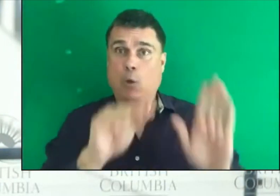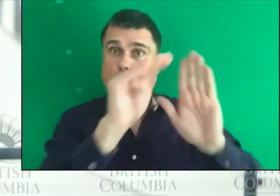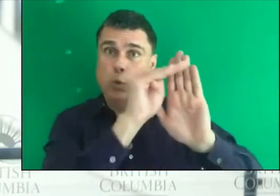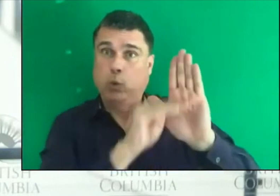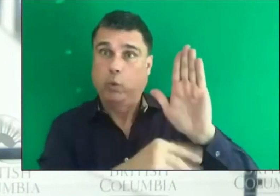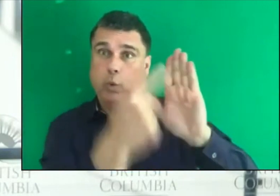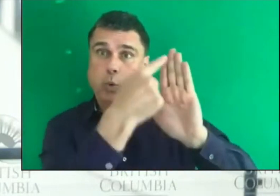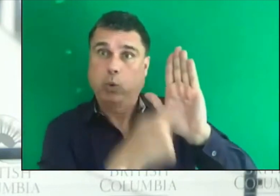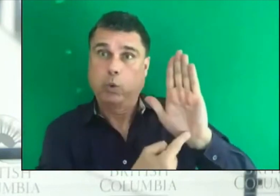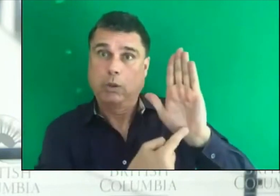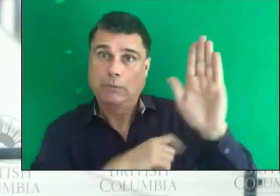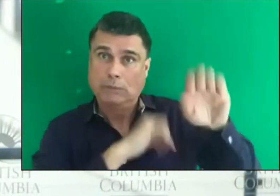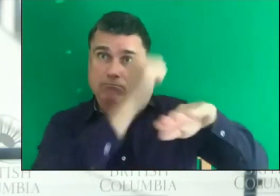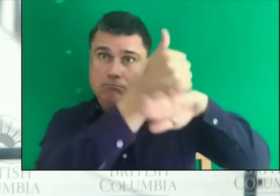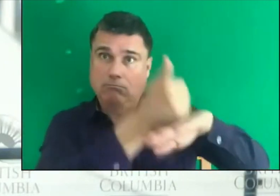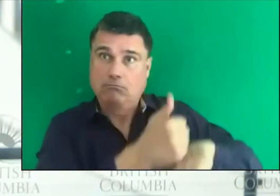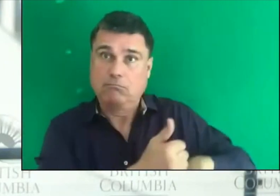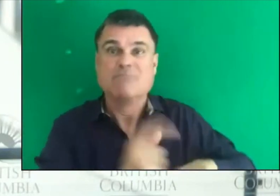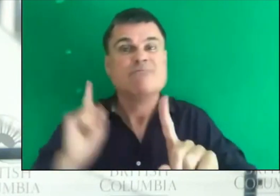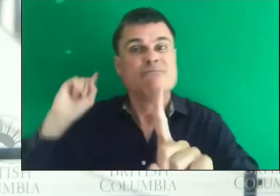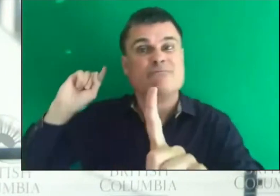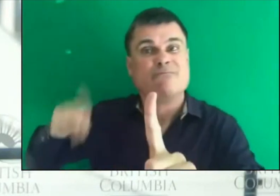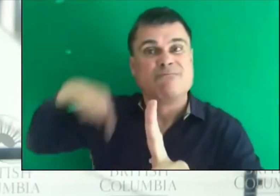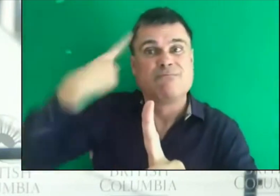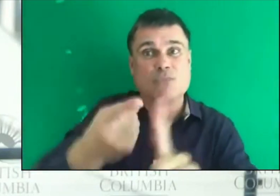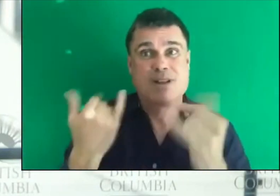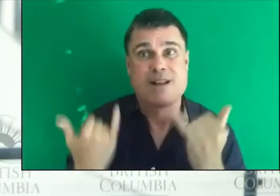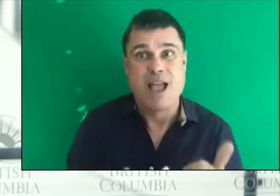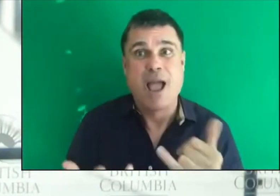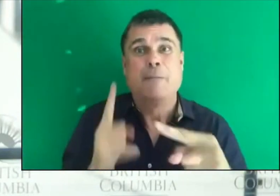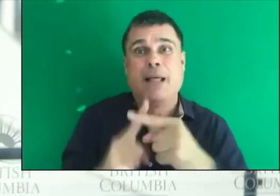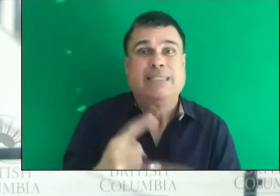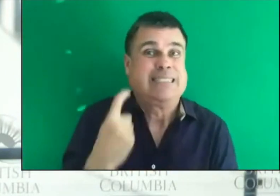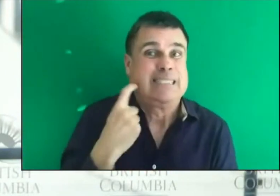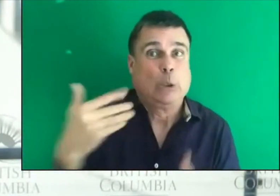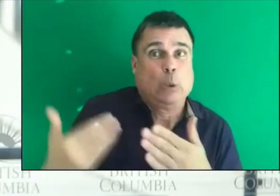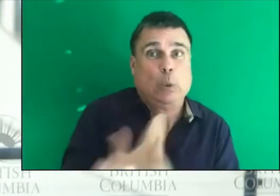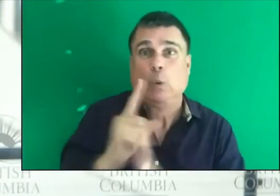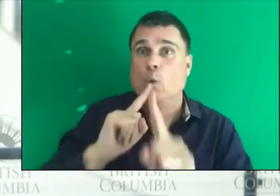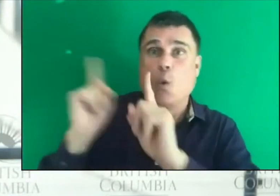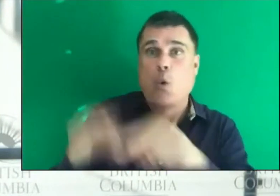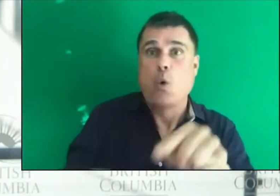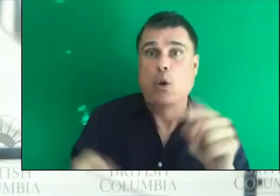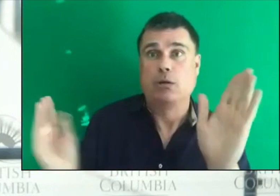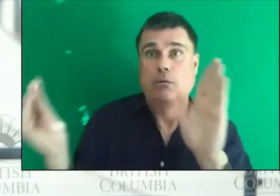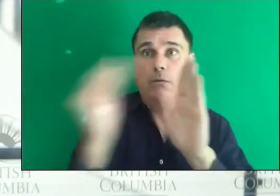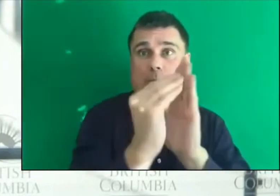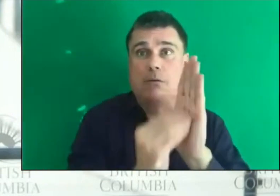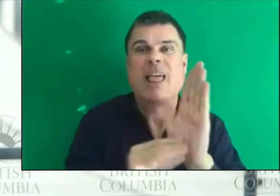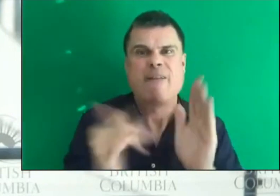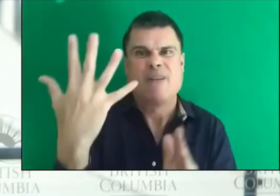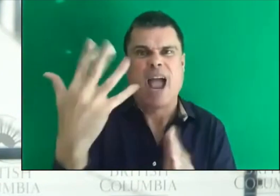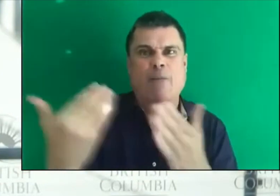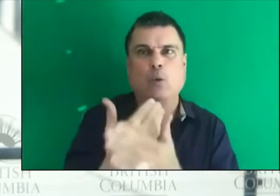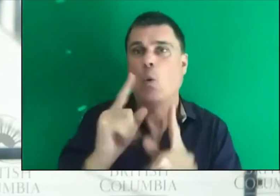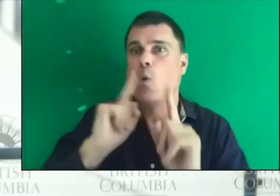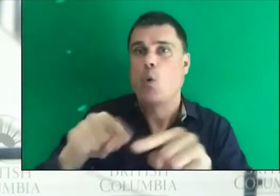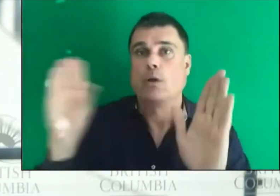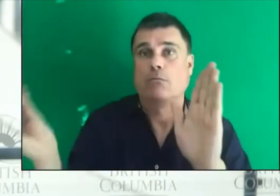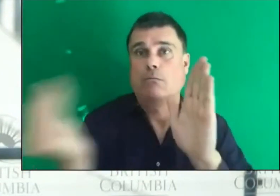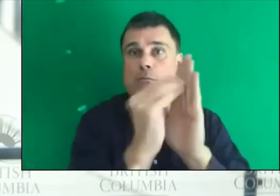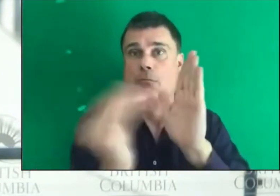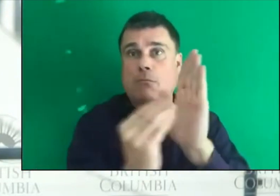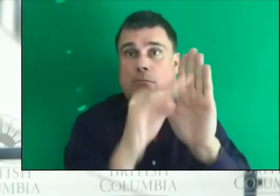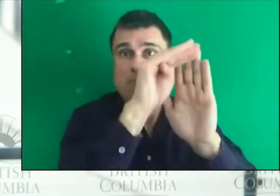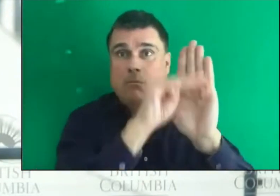in notifying people, and I've said this a number of times, but places like if we go to bars or parties, and